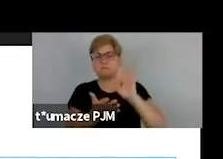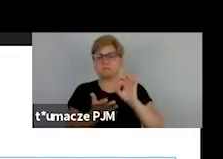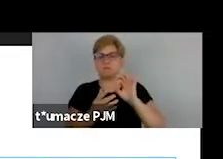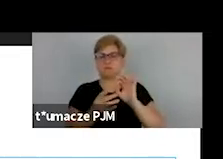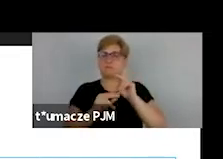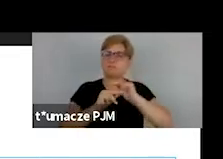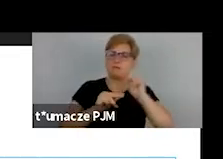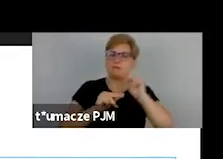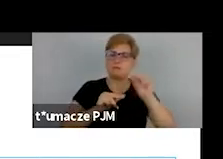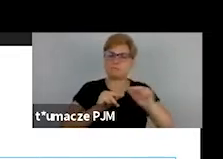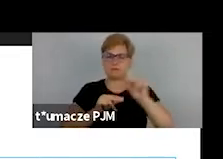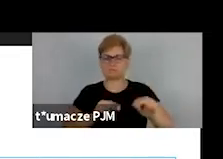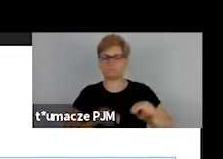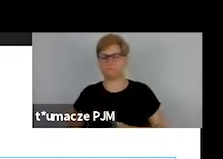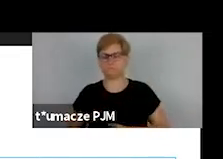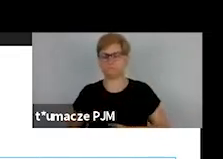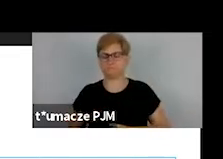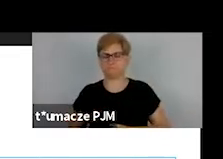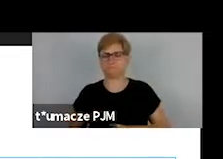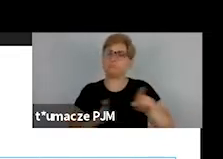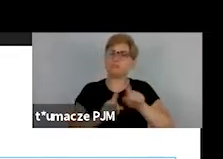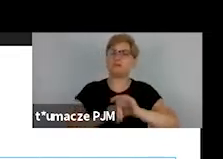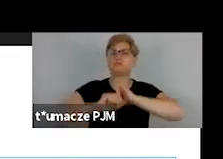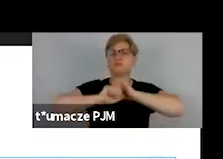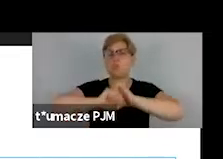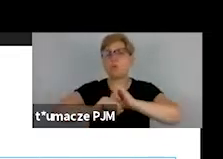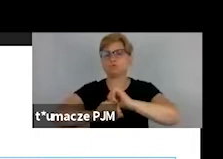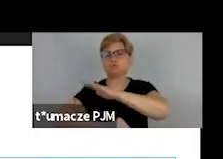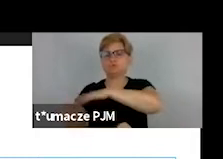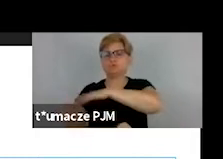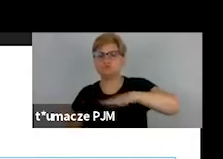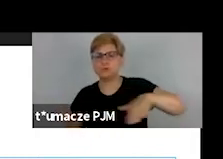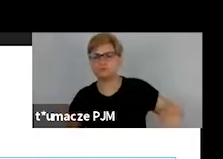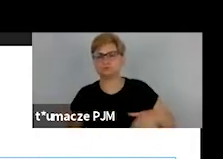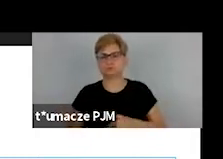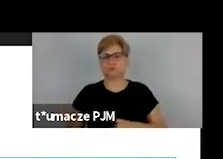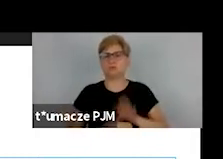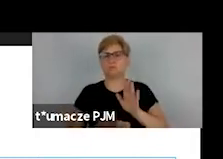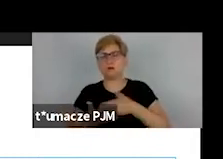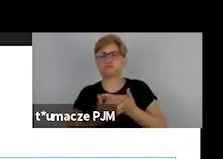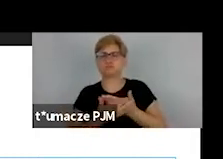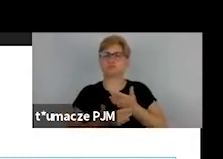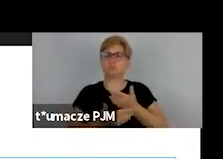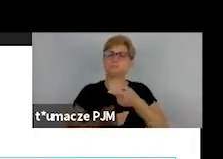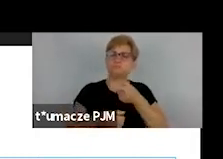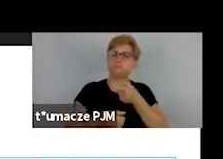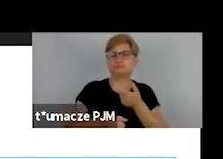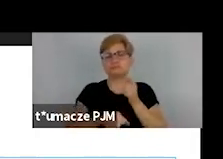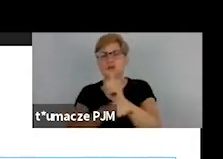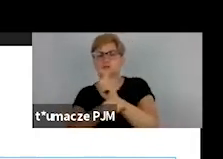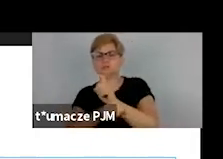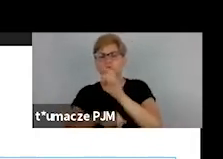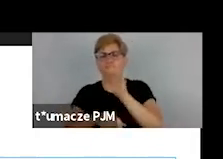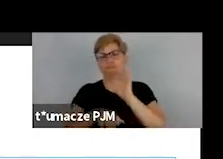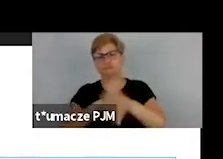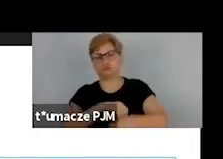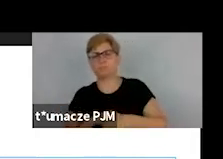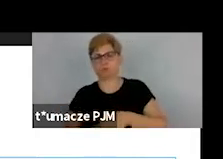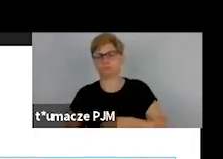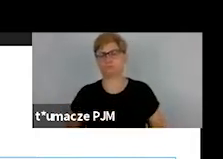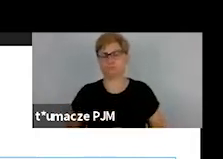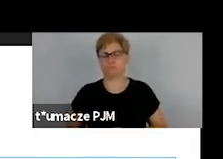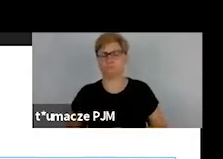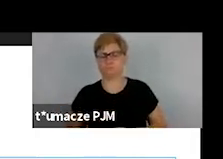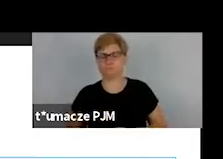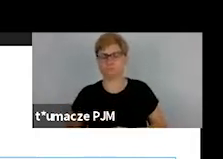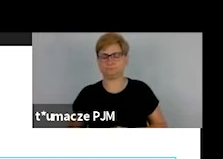violence? And on that, it's not something we asked about, but Diepsloot is a kind of classic example of a